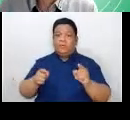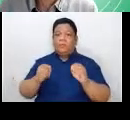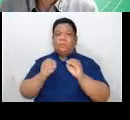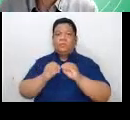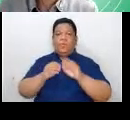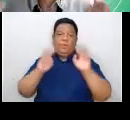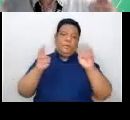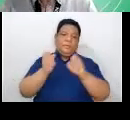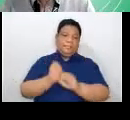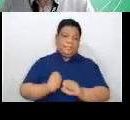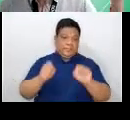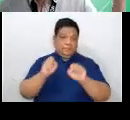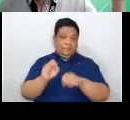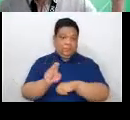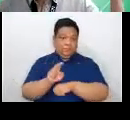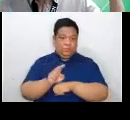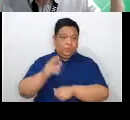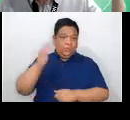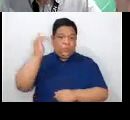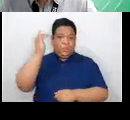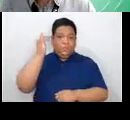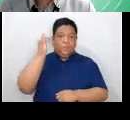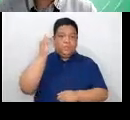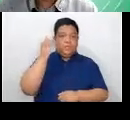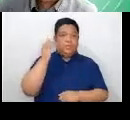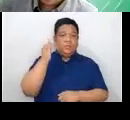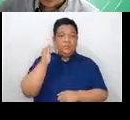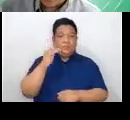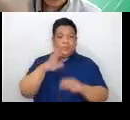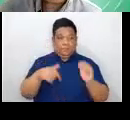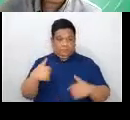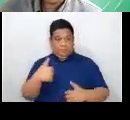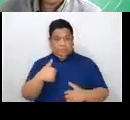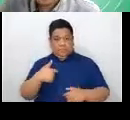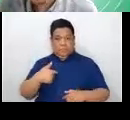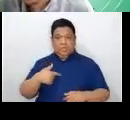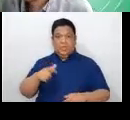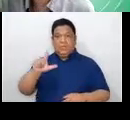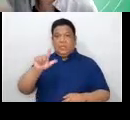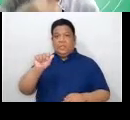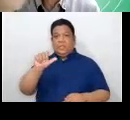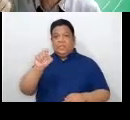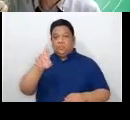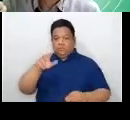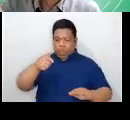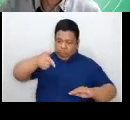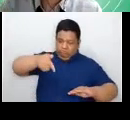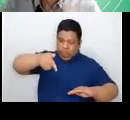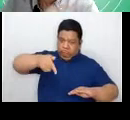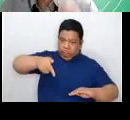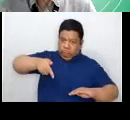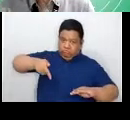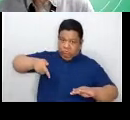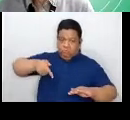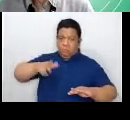use. How so? Instead of me having to hold a laser beam and cut a piece of wood, the